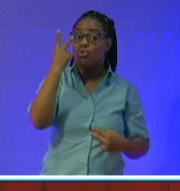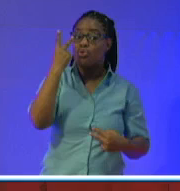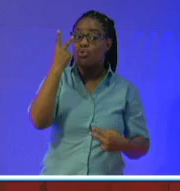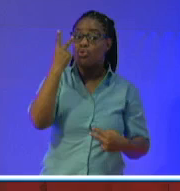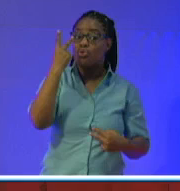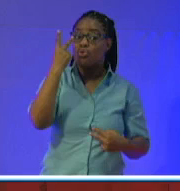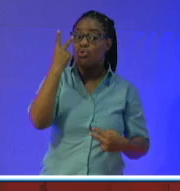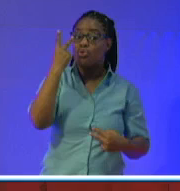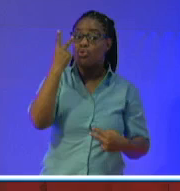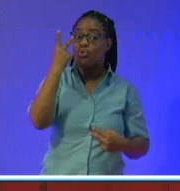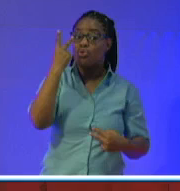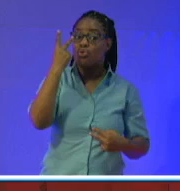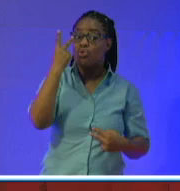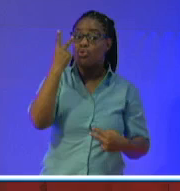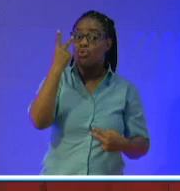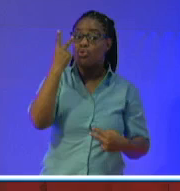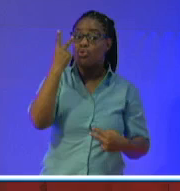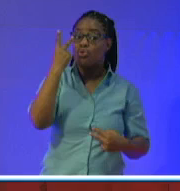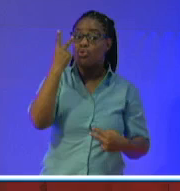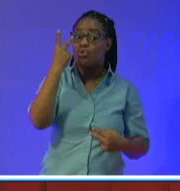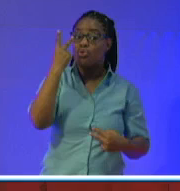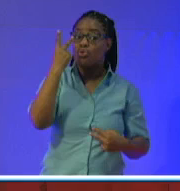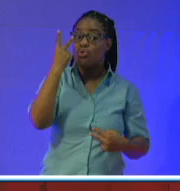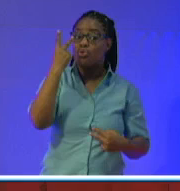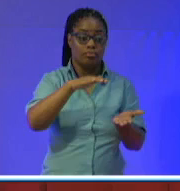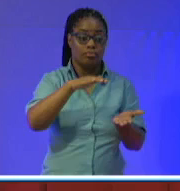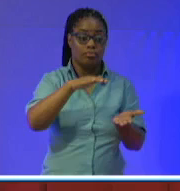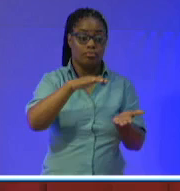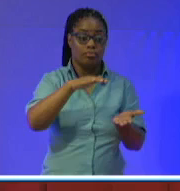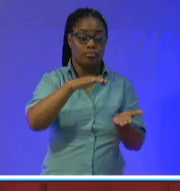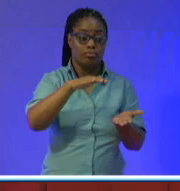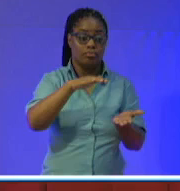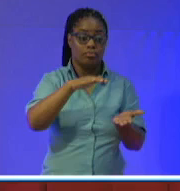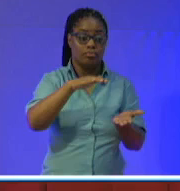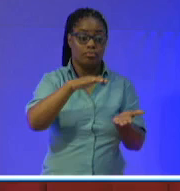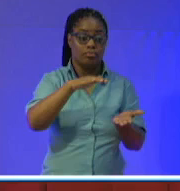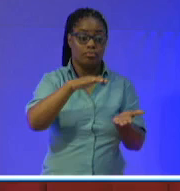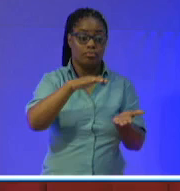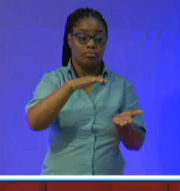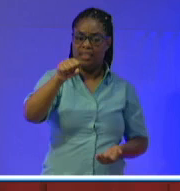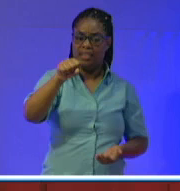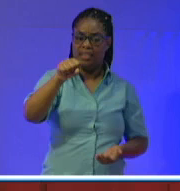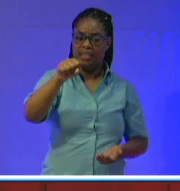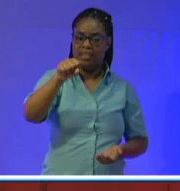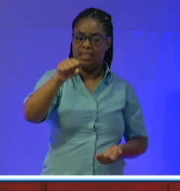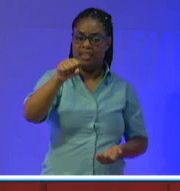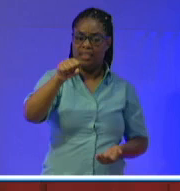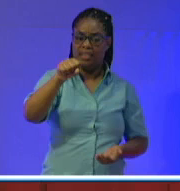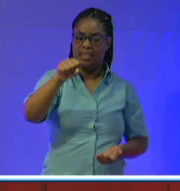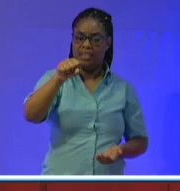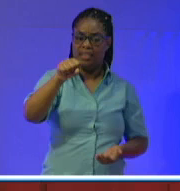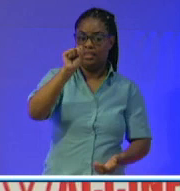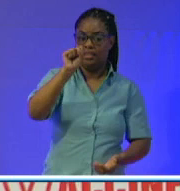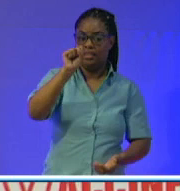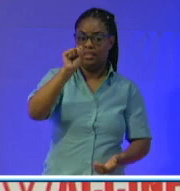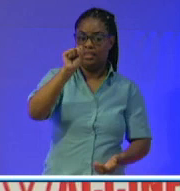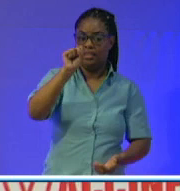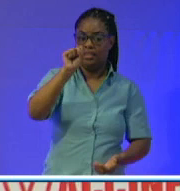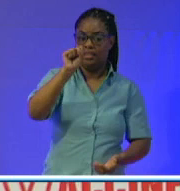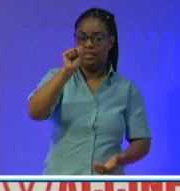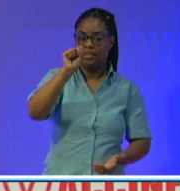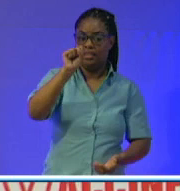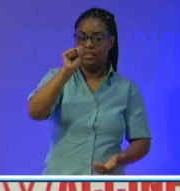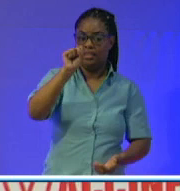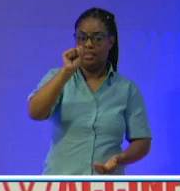Reports are that people are lying and saying they haven't gotten a vaccine prior in order to get boosters or vaccines of